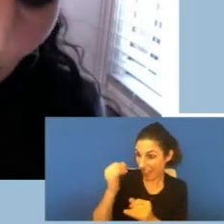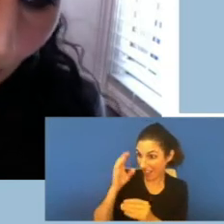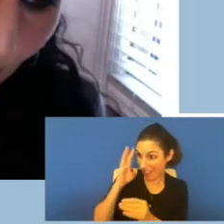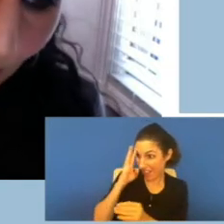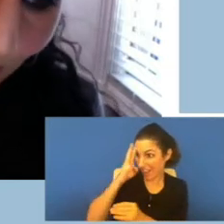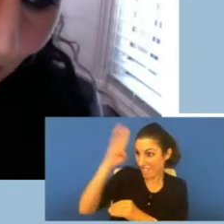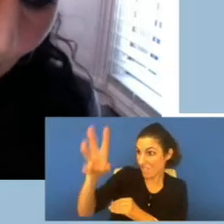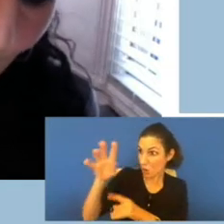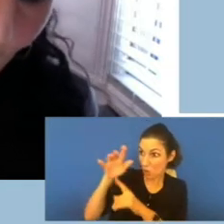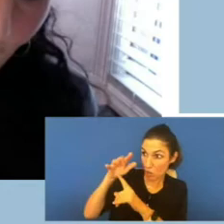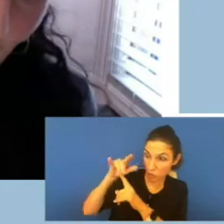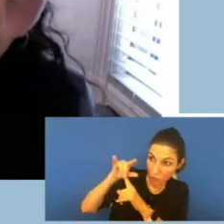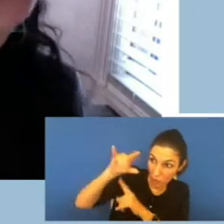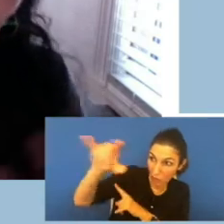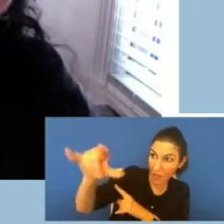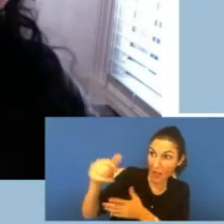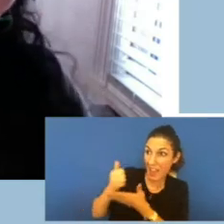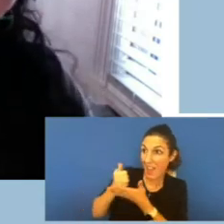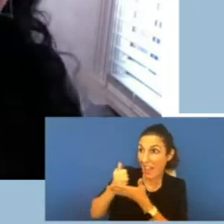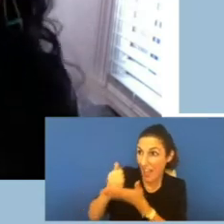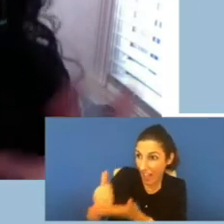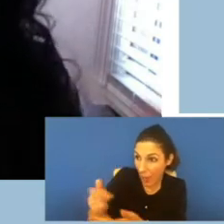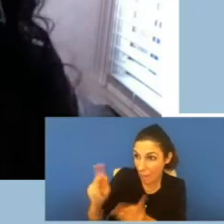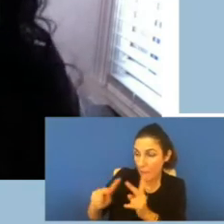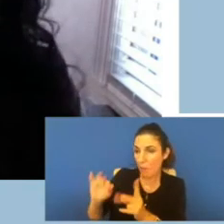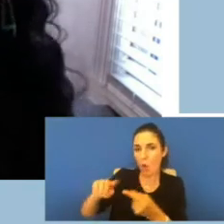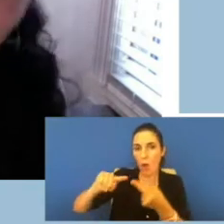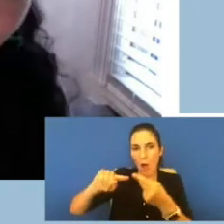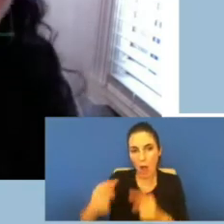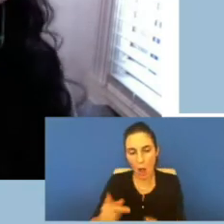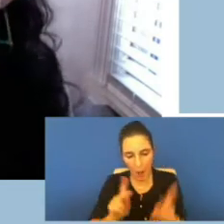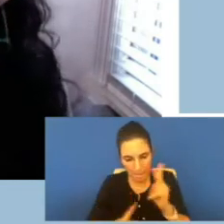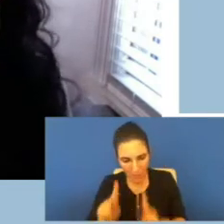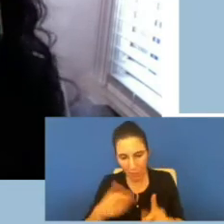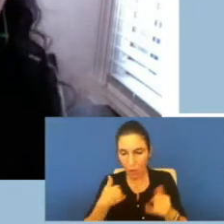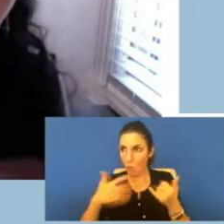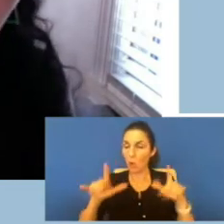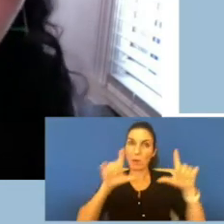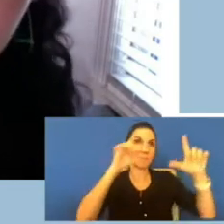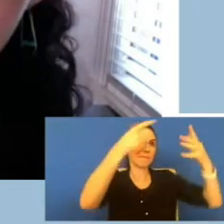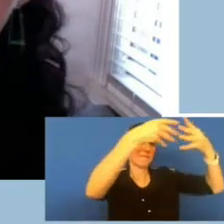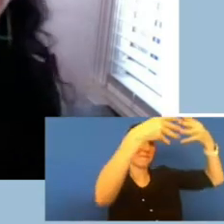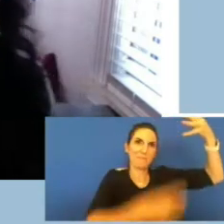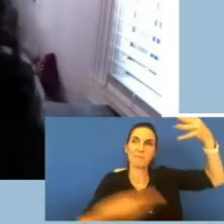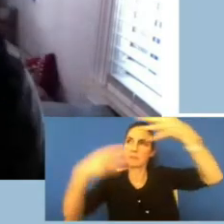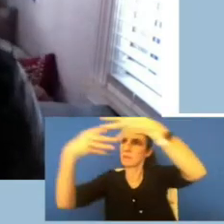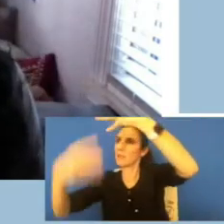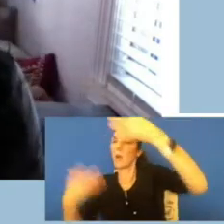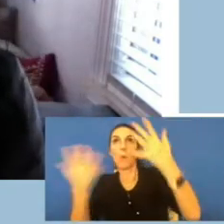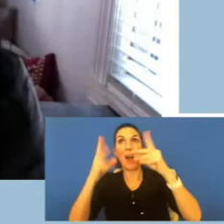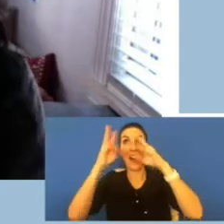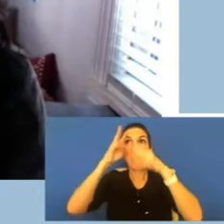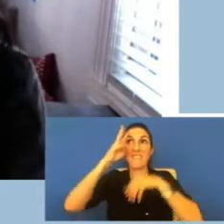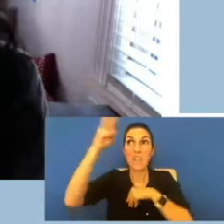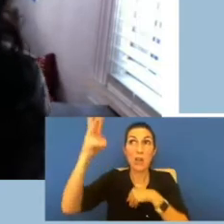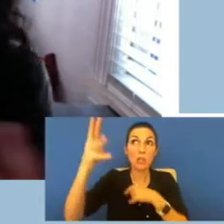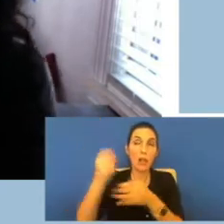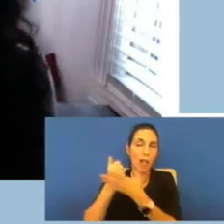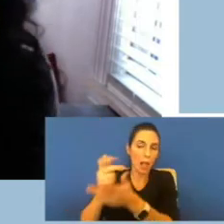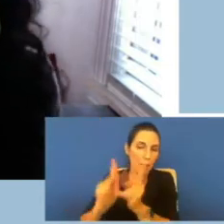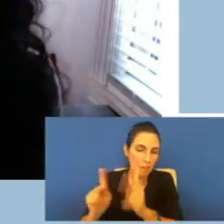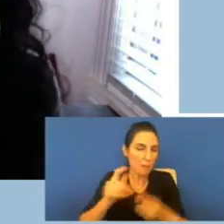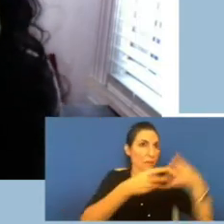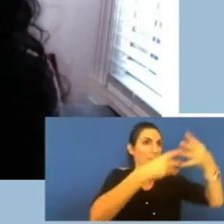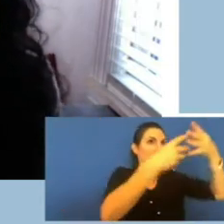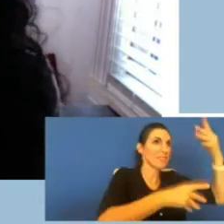that help people. And we put up on the board, like, let's brainstorm. What are some inventions that help people? What are some inventions that hurt people?